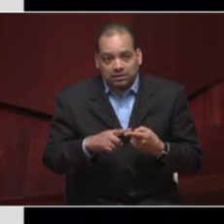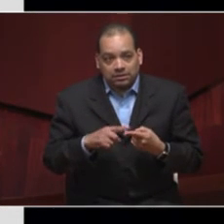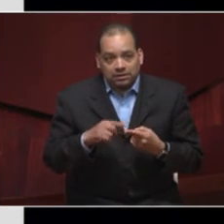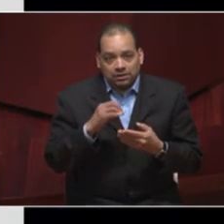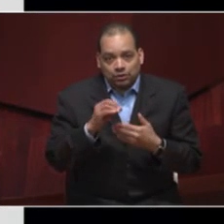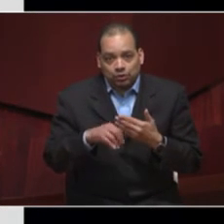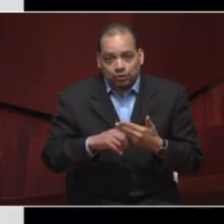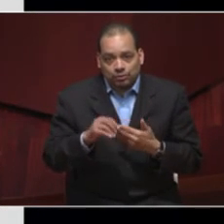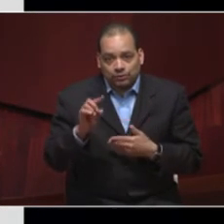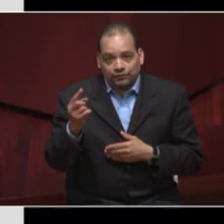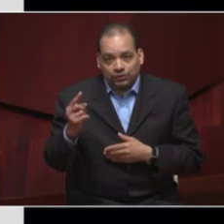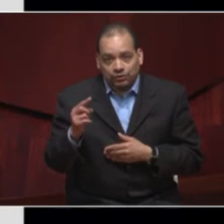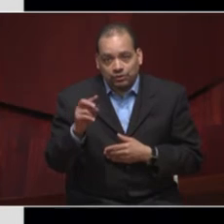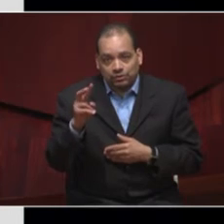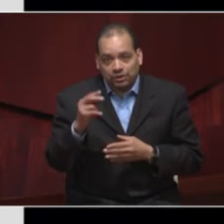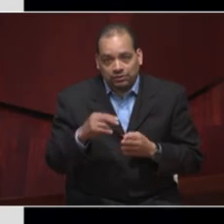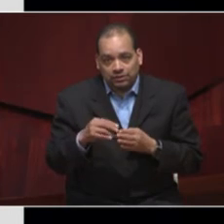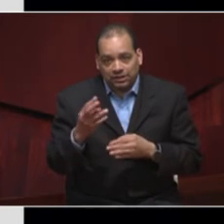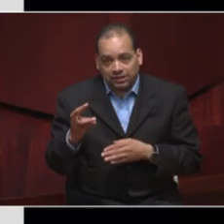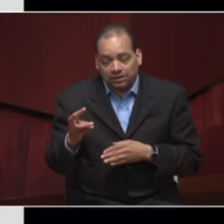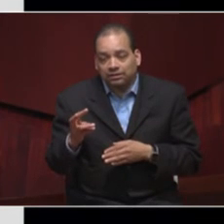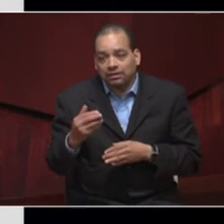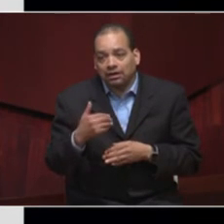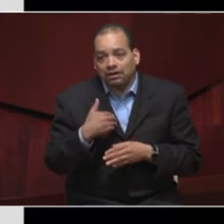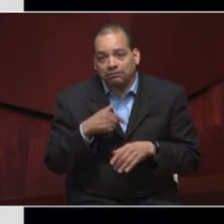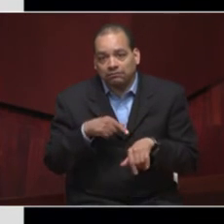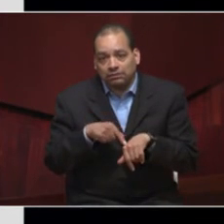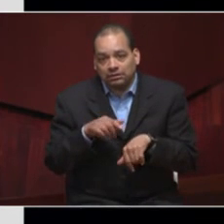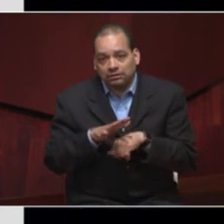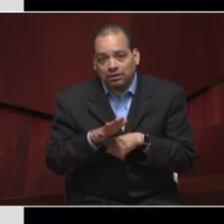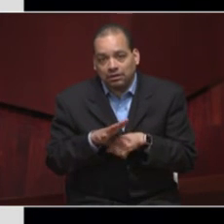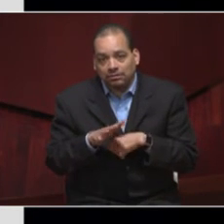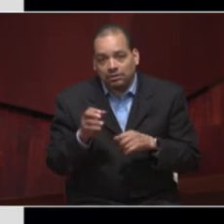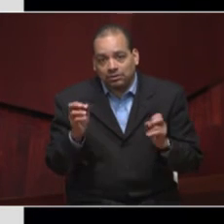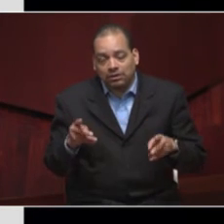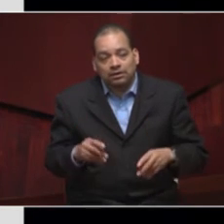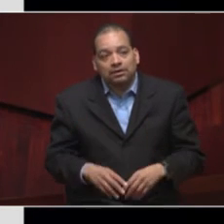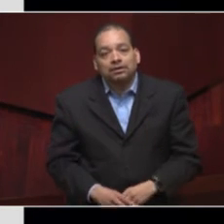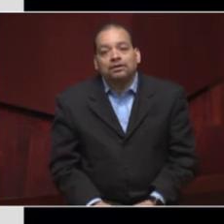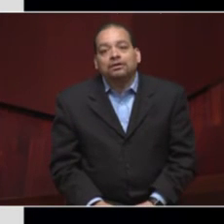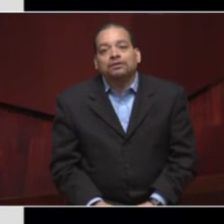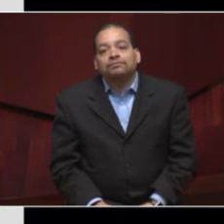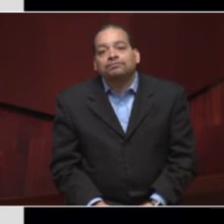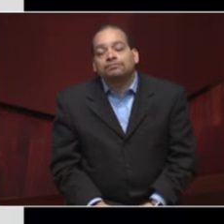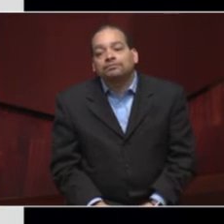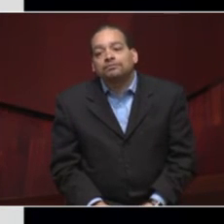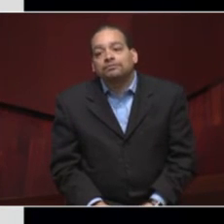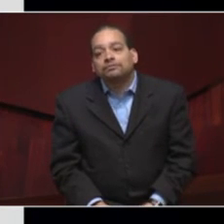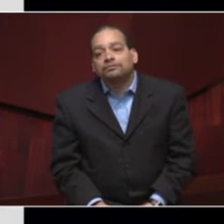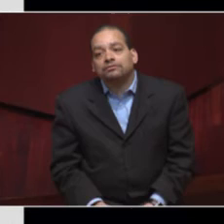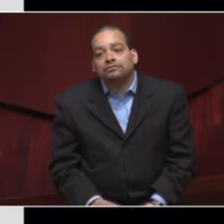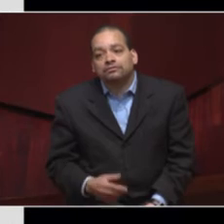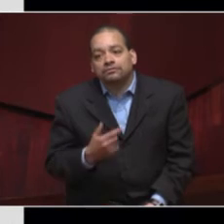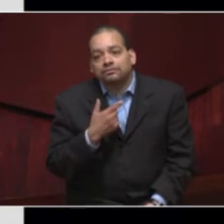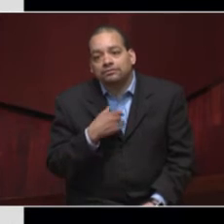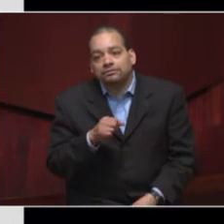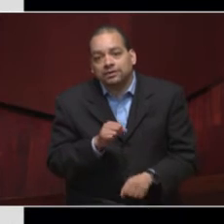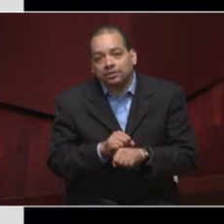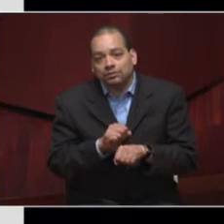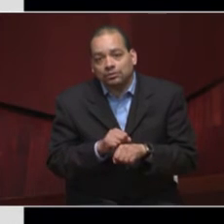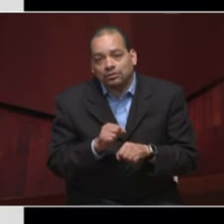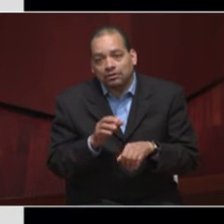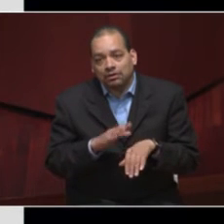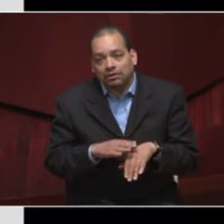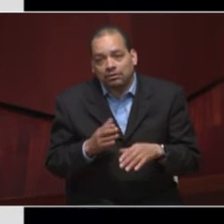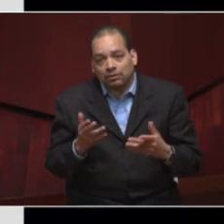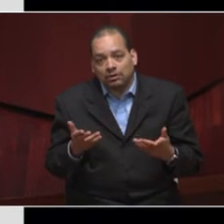you've got a bit of a time frame to consider there. Now, one of the things that I've worked on is, we've been